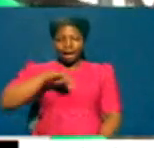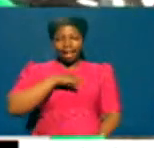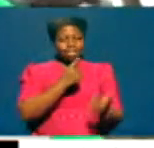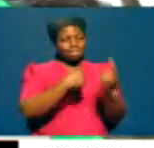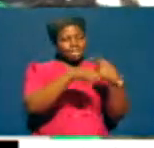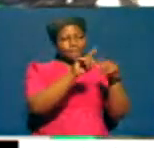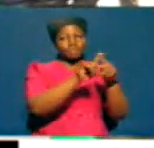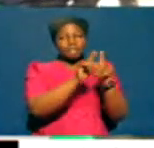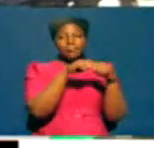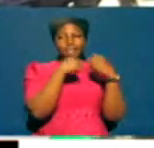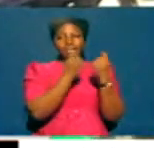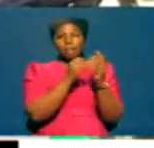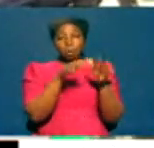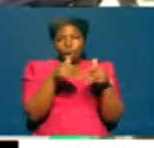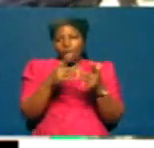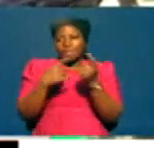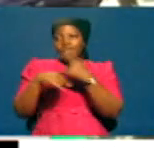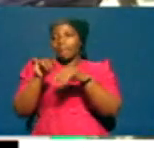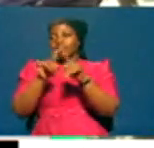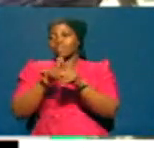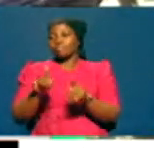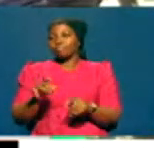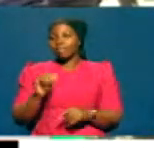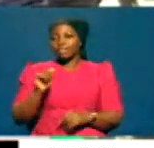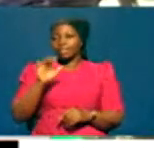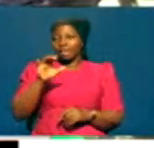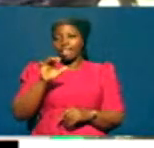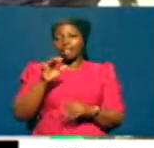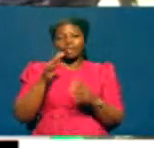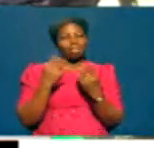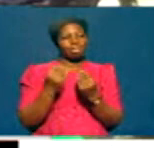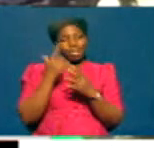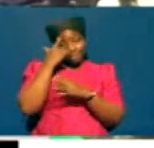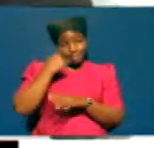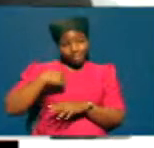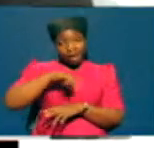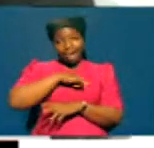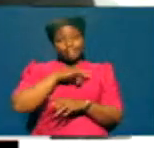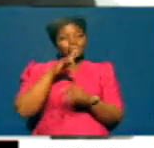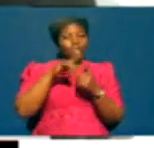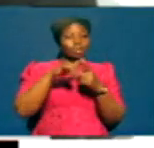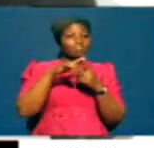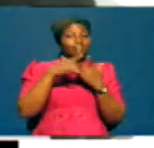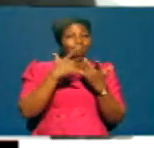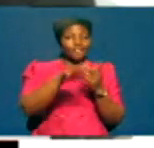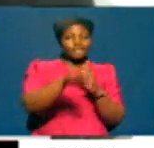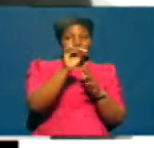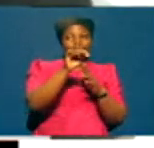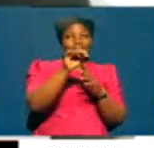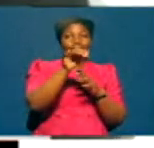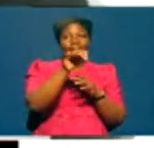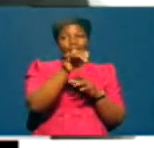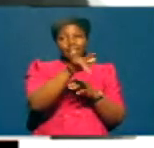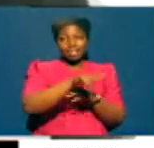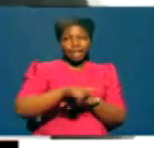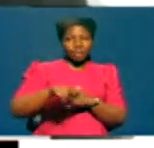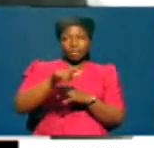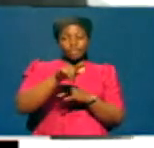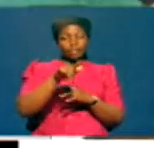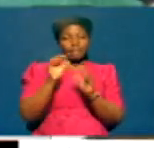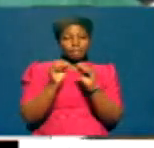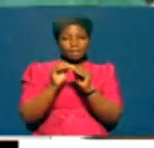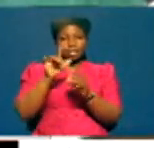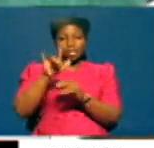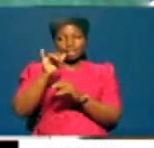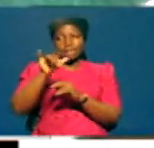as an AC. And it is very easy for us to locate the venue. Meet Lilian Akinyi, a beneficiary in